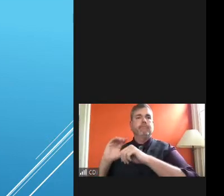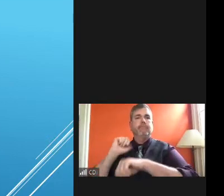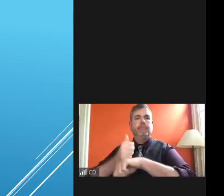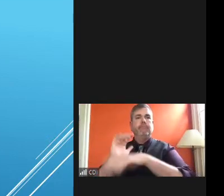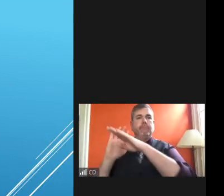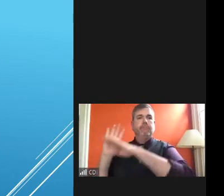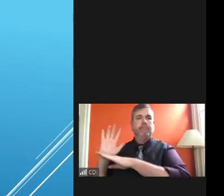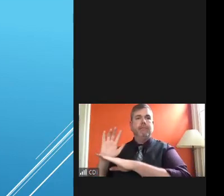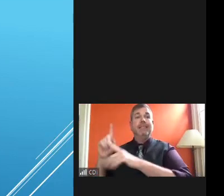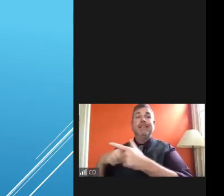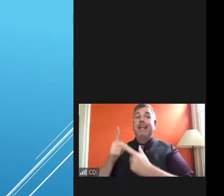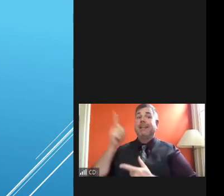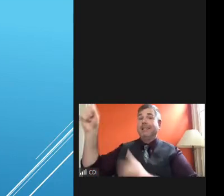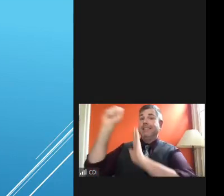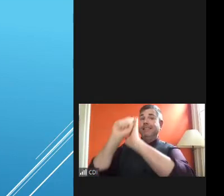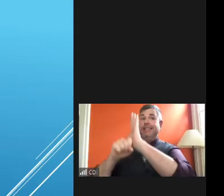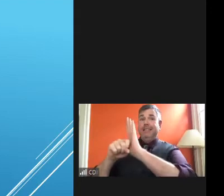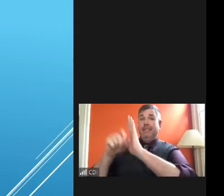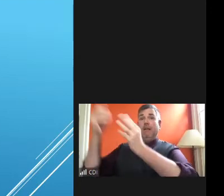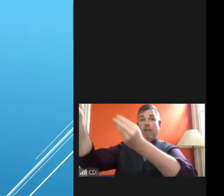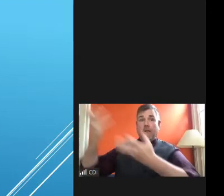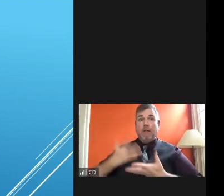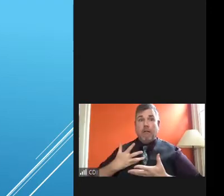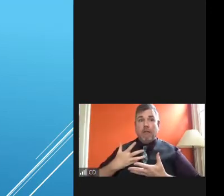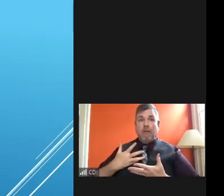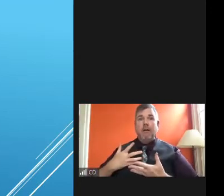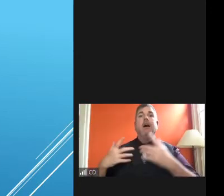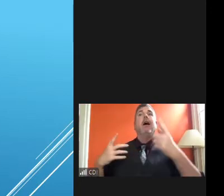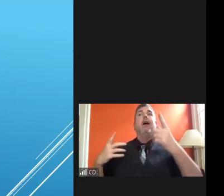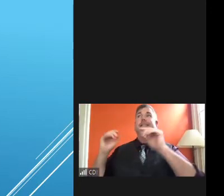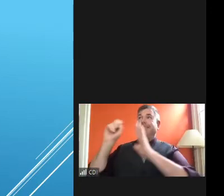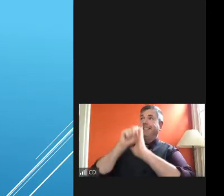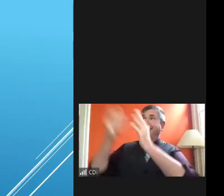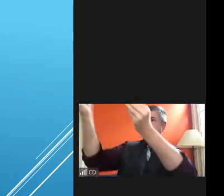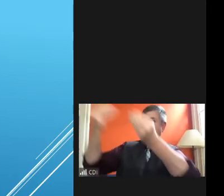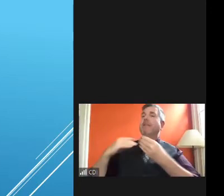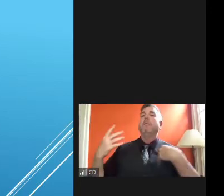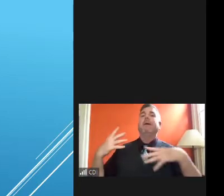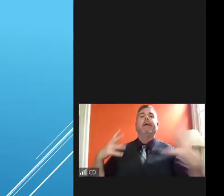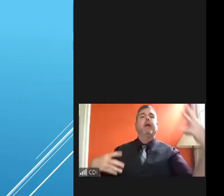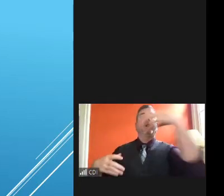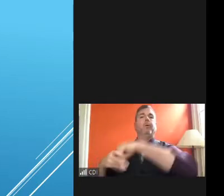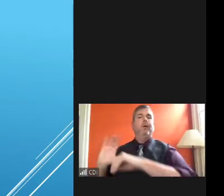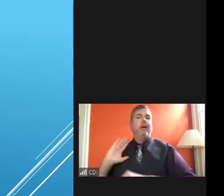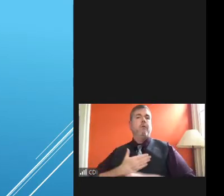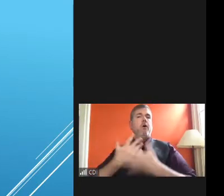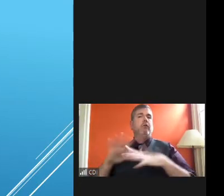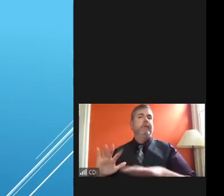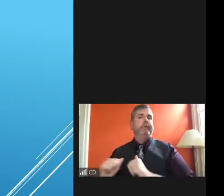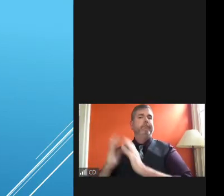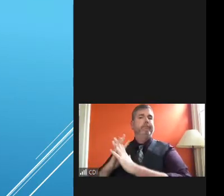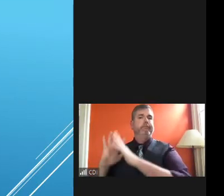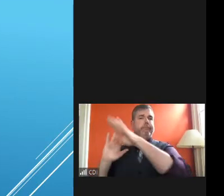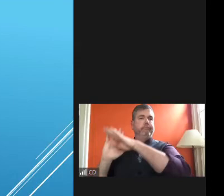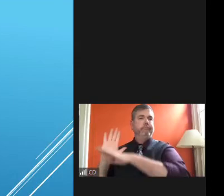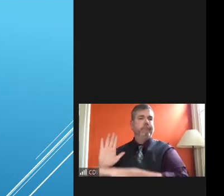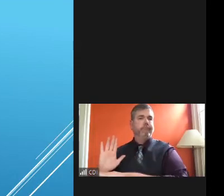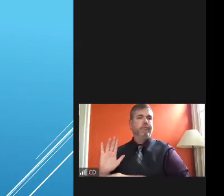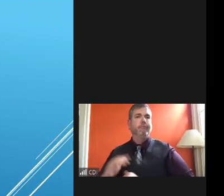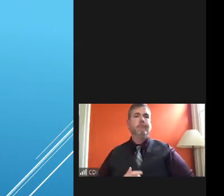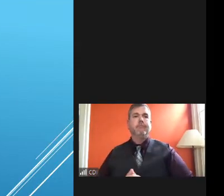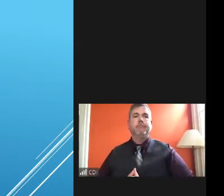on 2-week increments, we have been working together to provide this potential guidance to Dr.